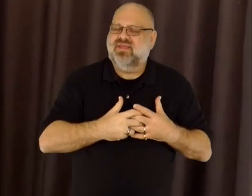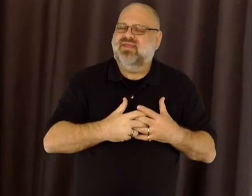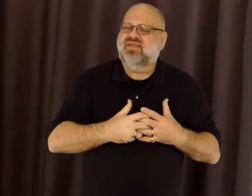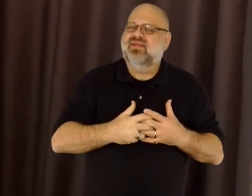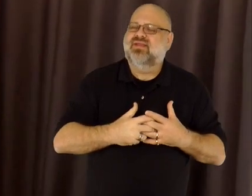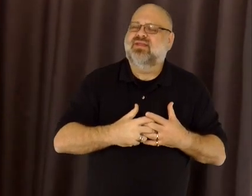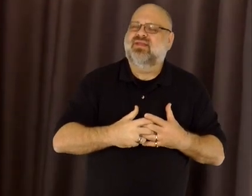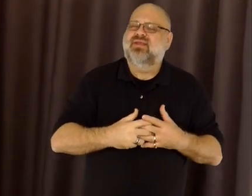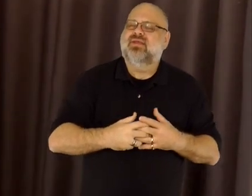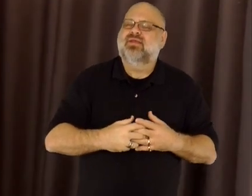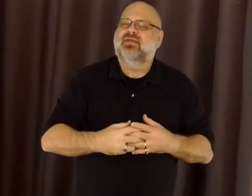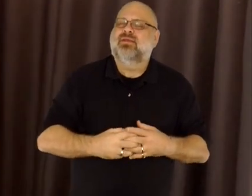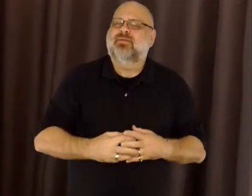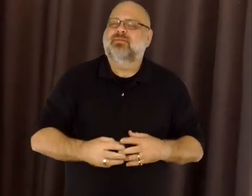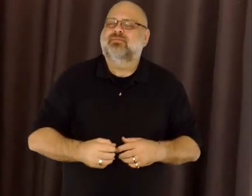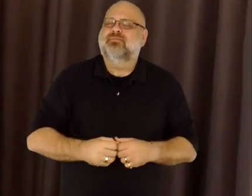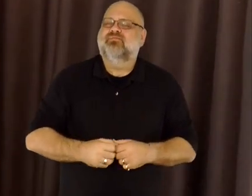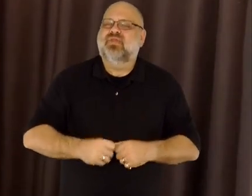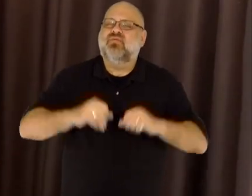broken.